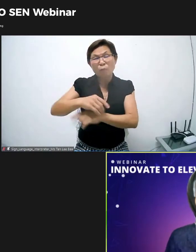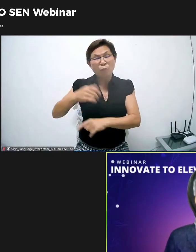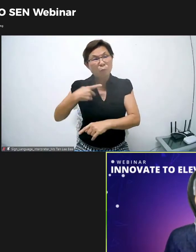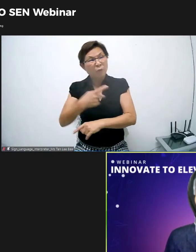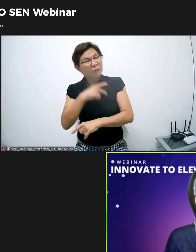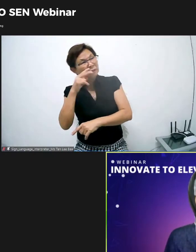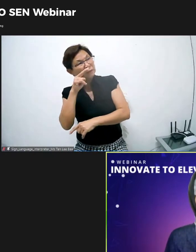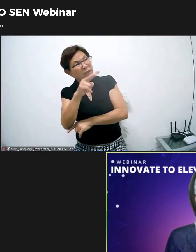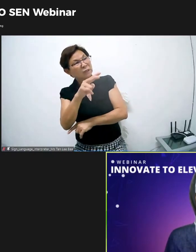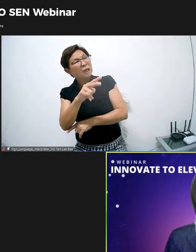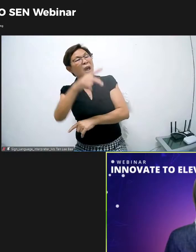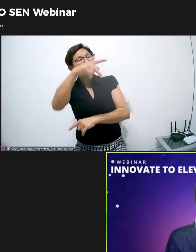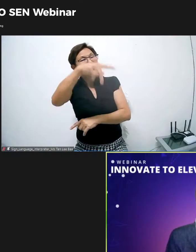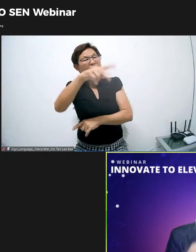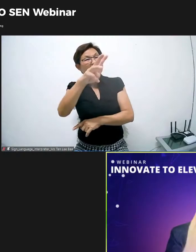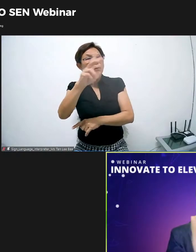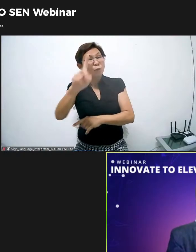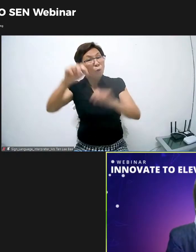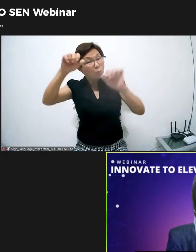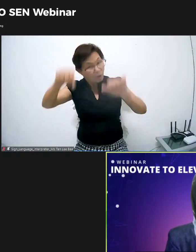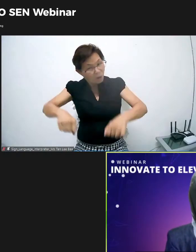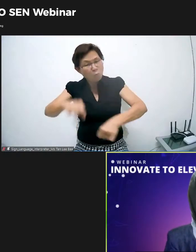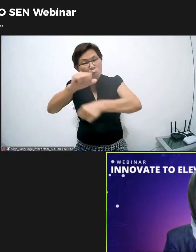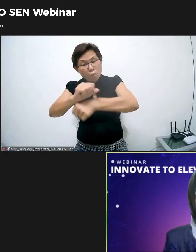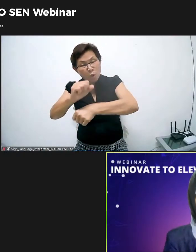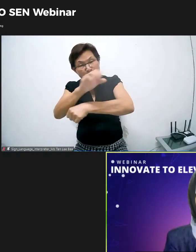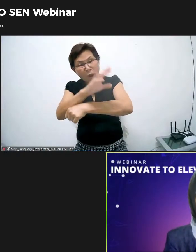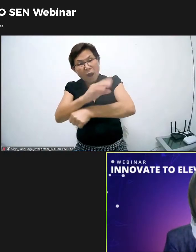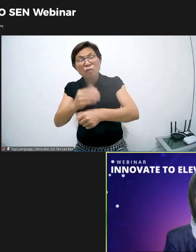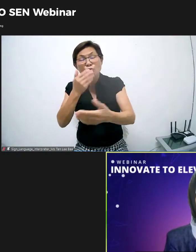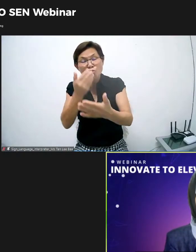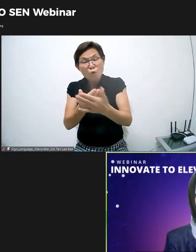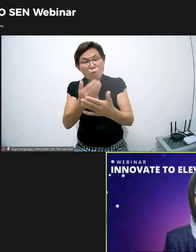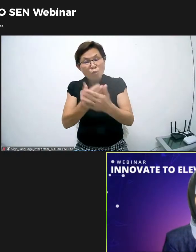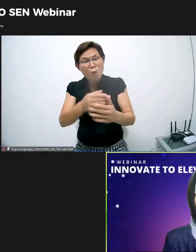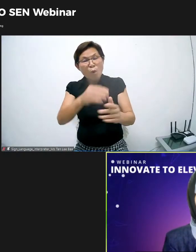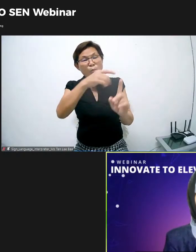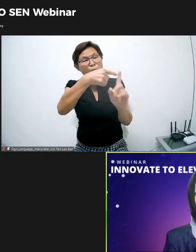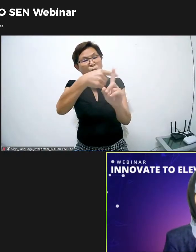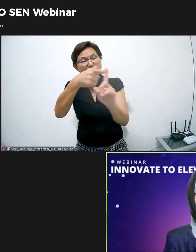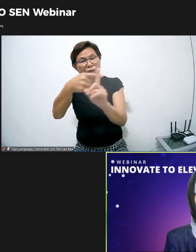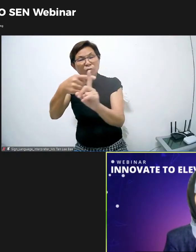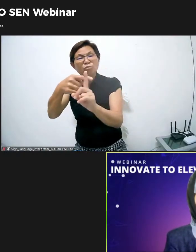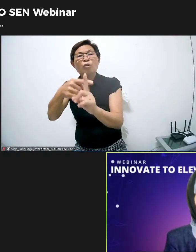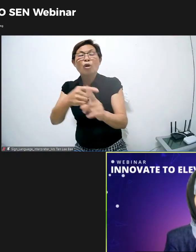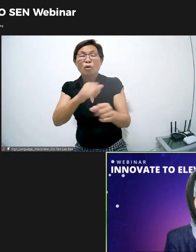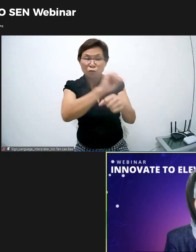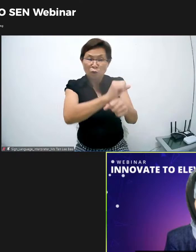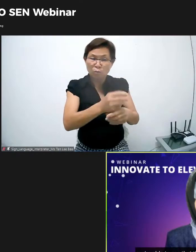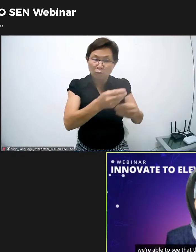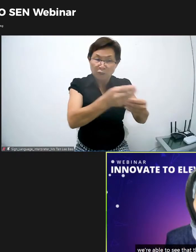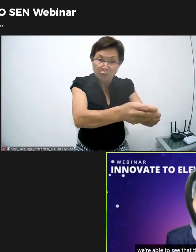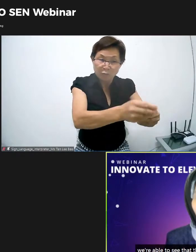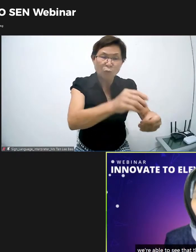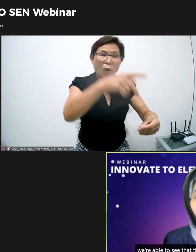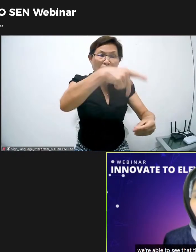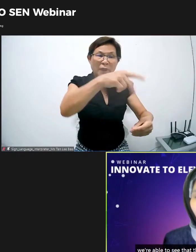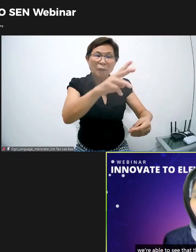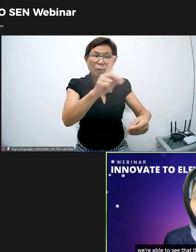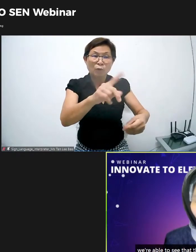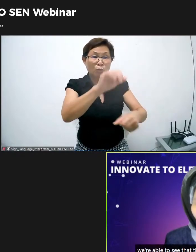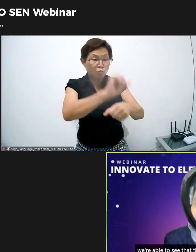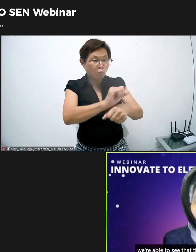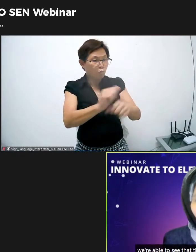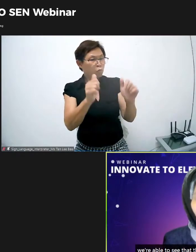are able to perform and produce great input from the task given to them. So thank you so much,